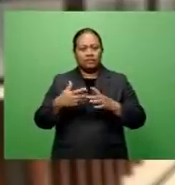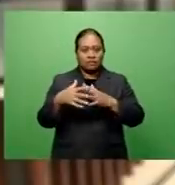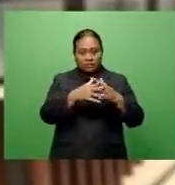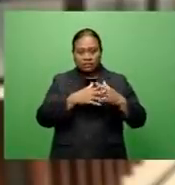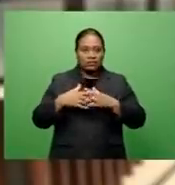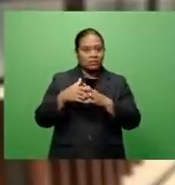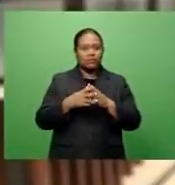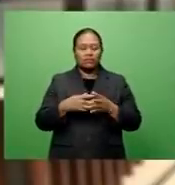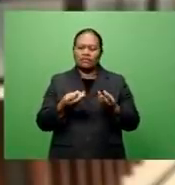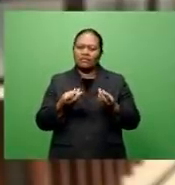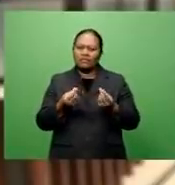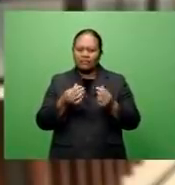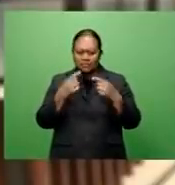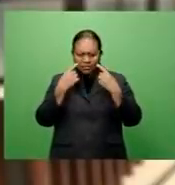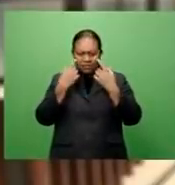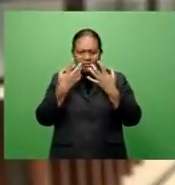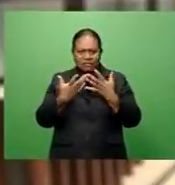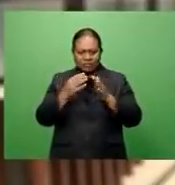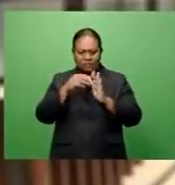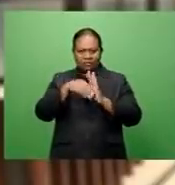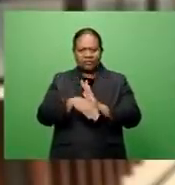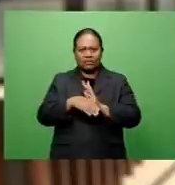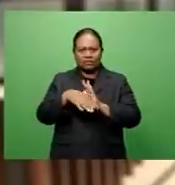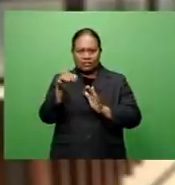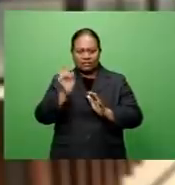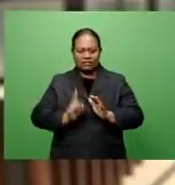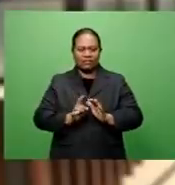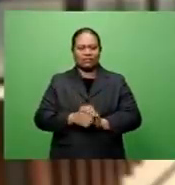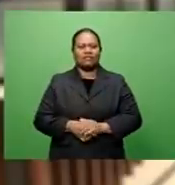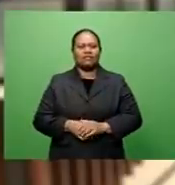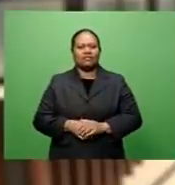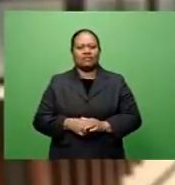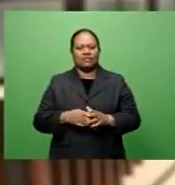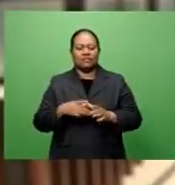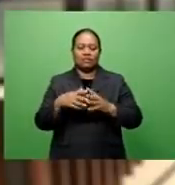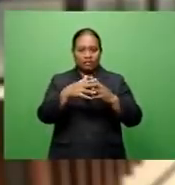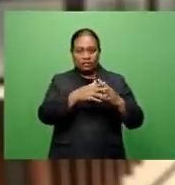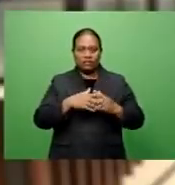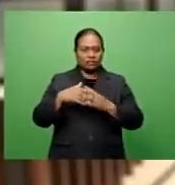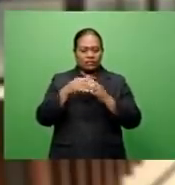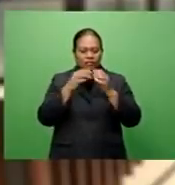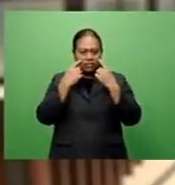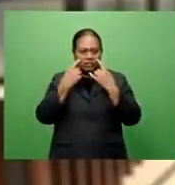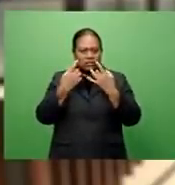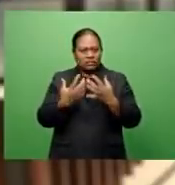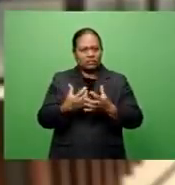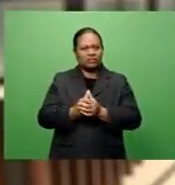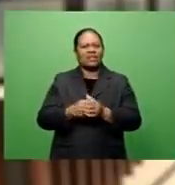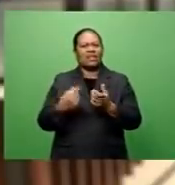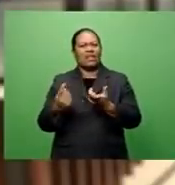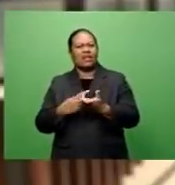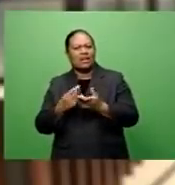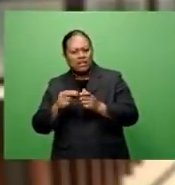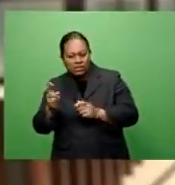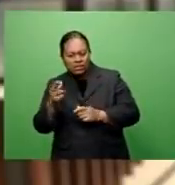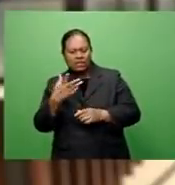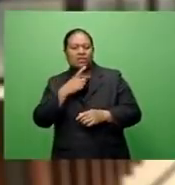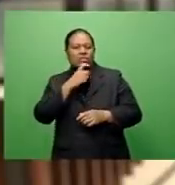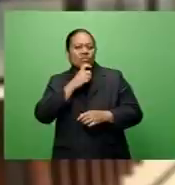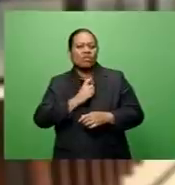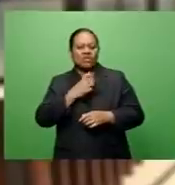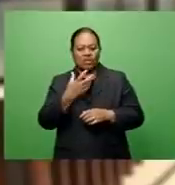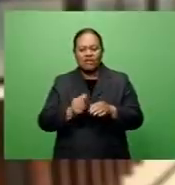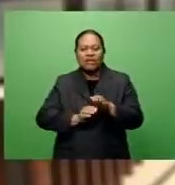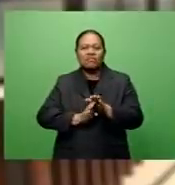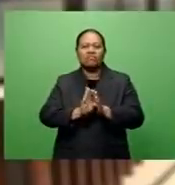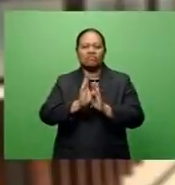dollar stayed near two-week lows today. Softer than expected US inflation and another Federal Reserve promise to keep interest